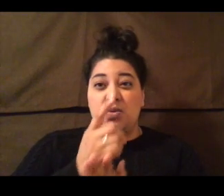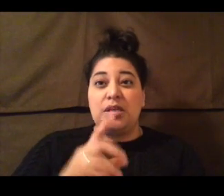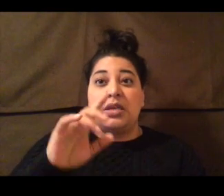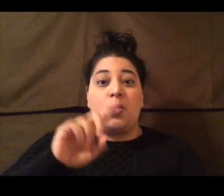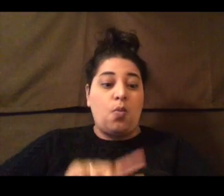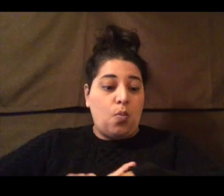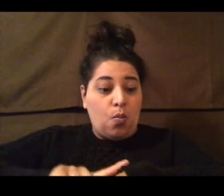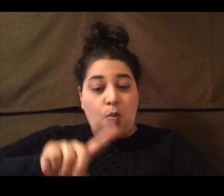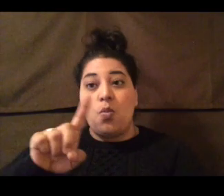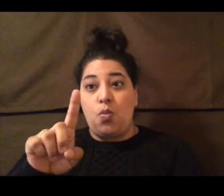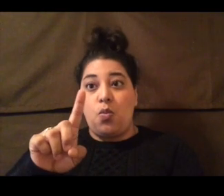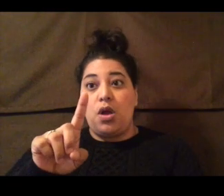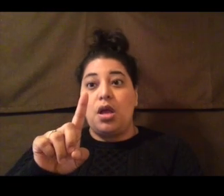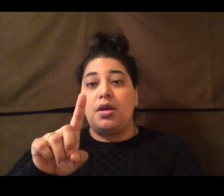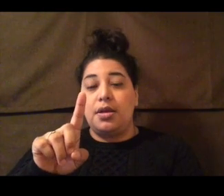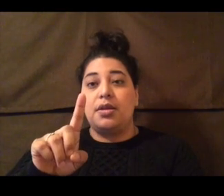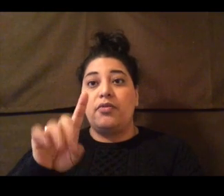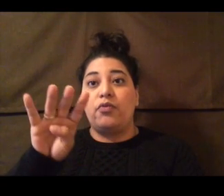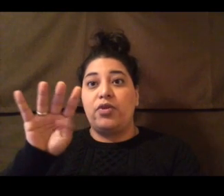1:45.